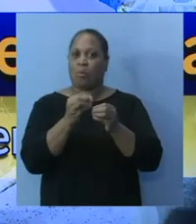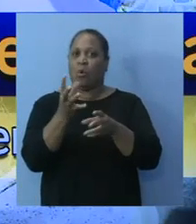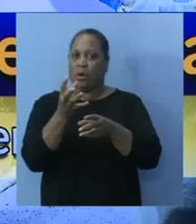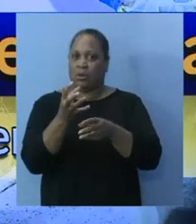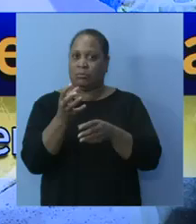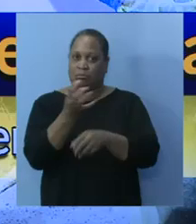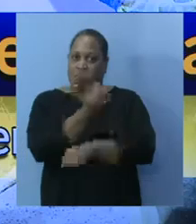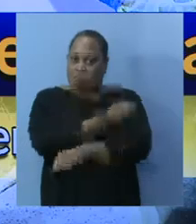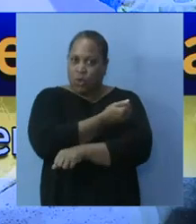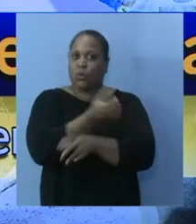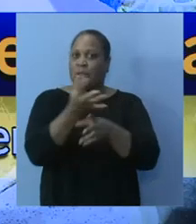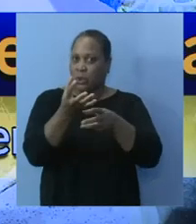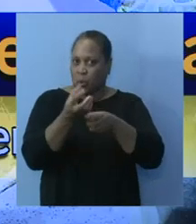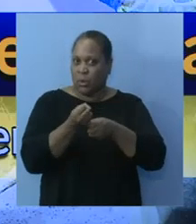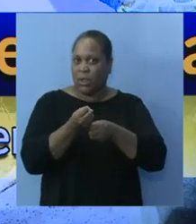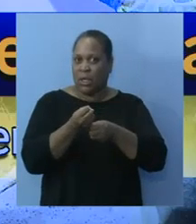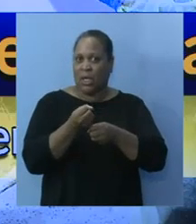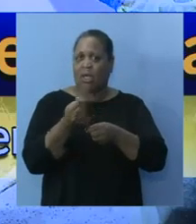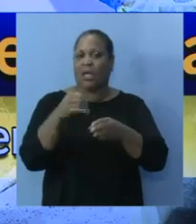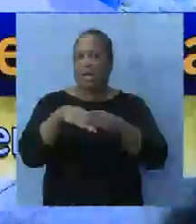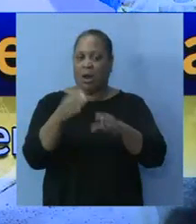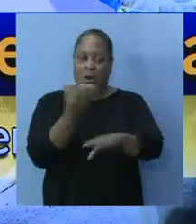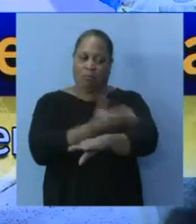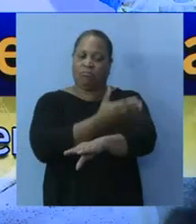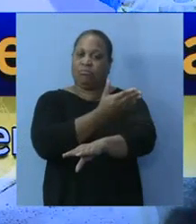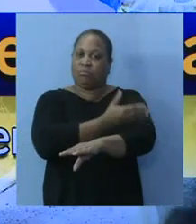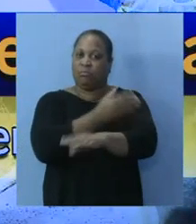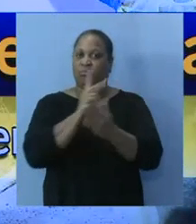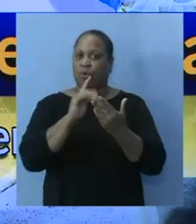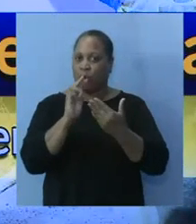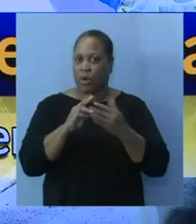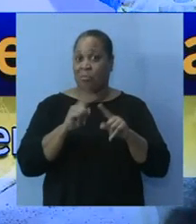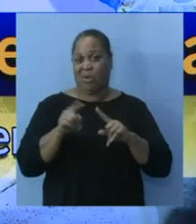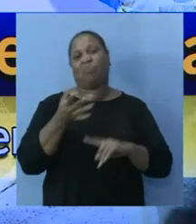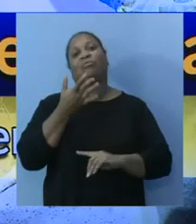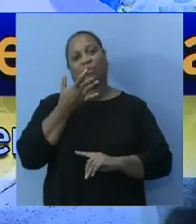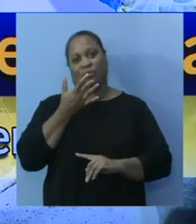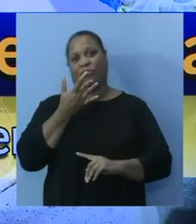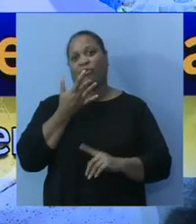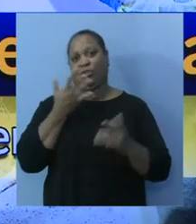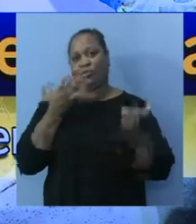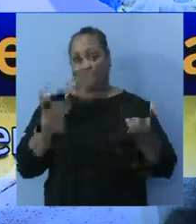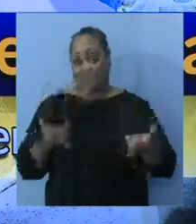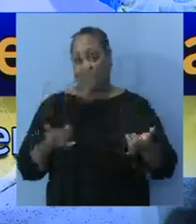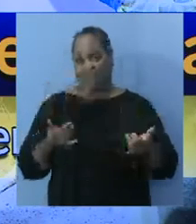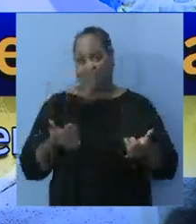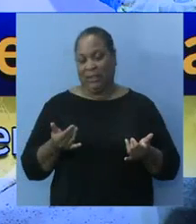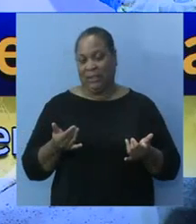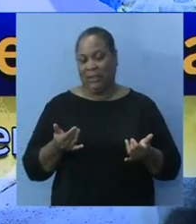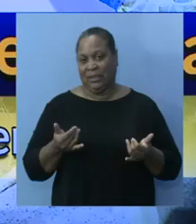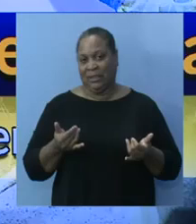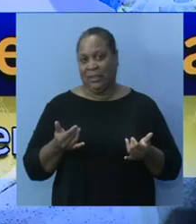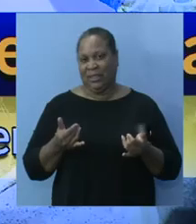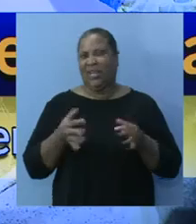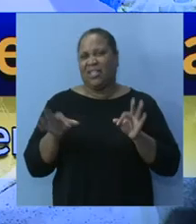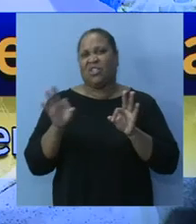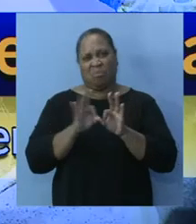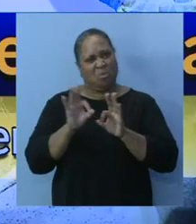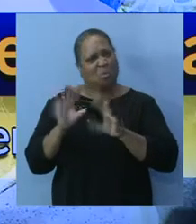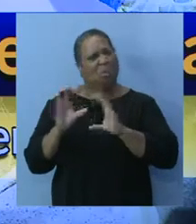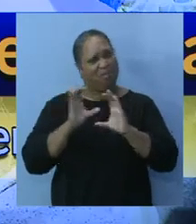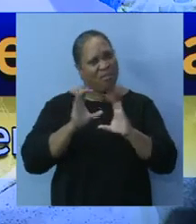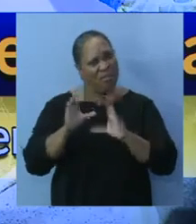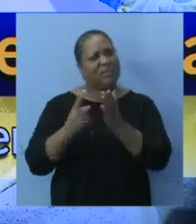to significantly scale up our program. But we are in a fortunate position, and I think that it's it's an important conversation, an